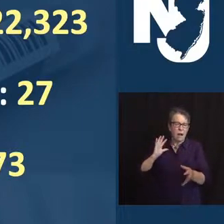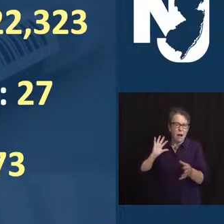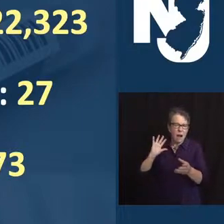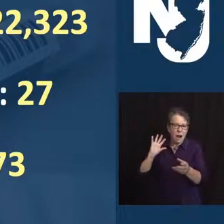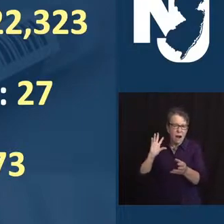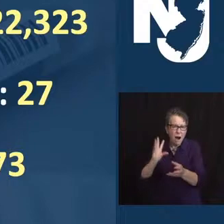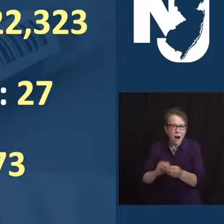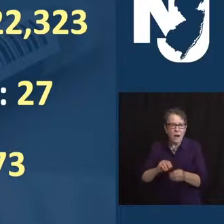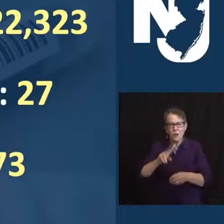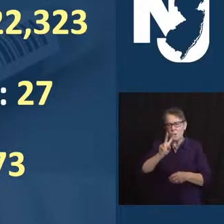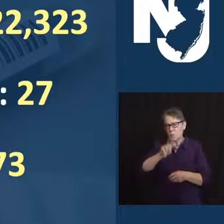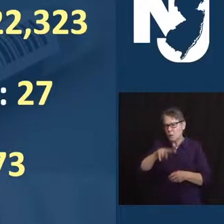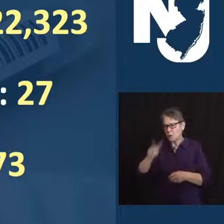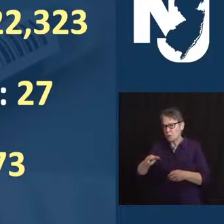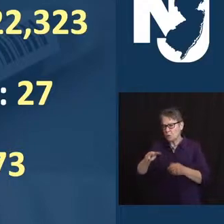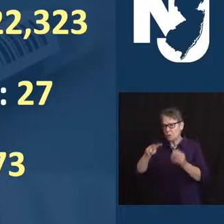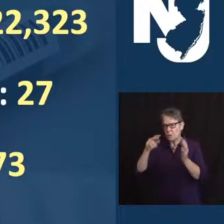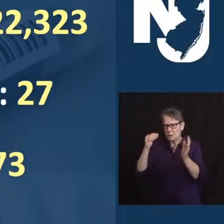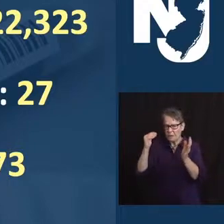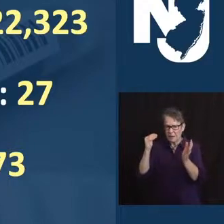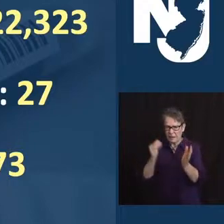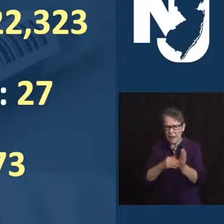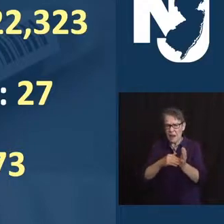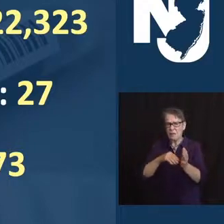lost over the past 13 months is